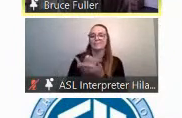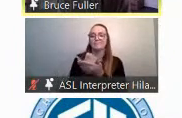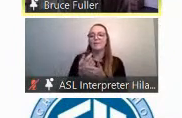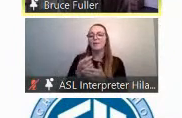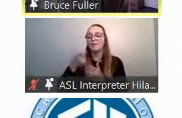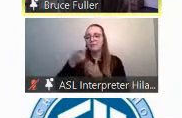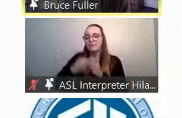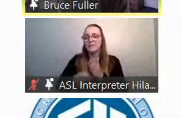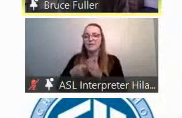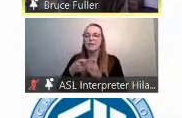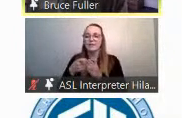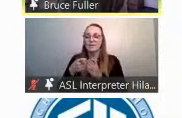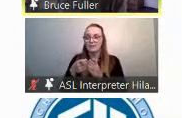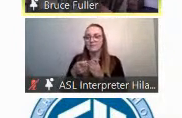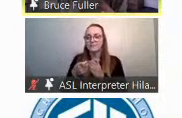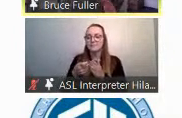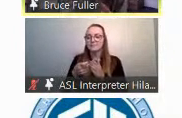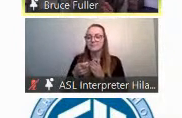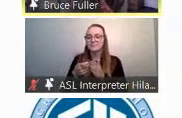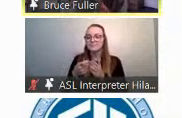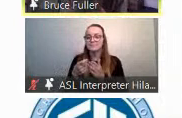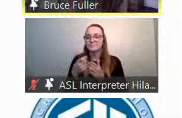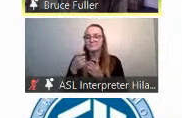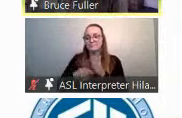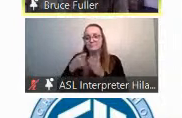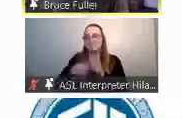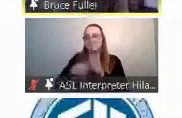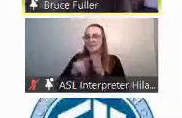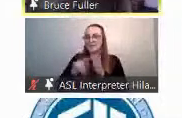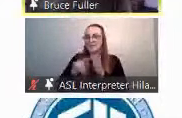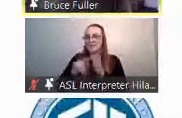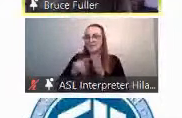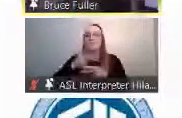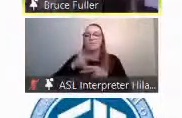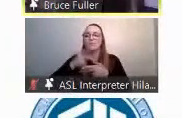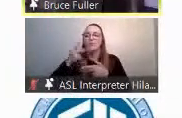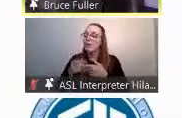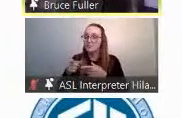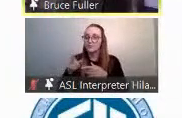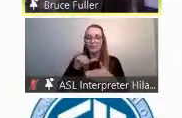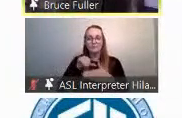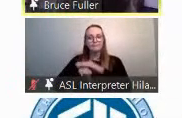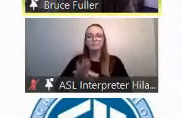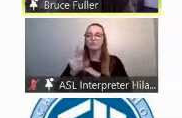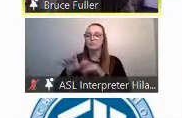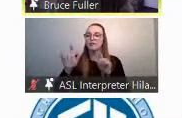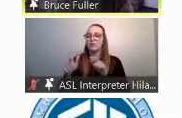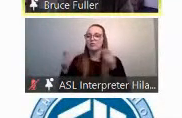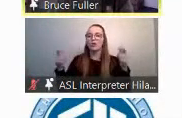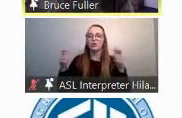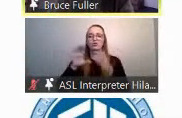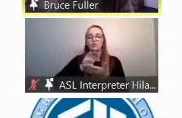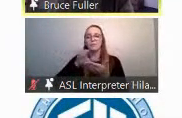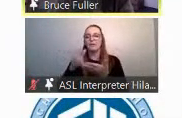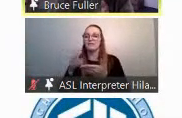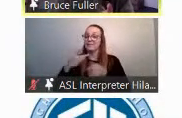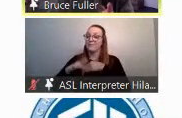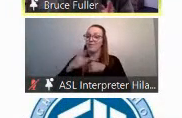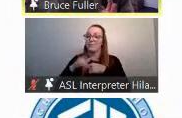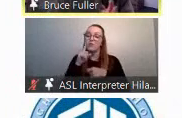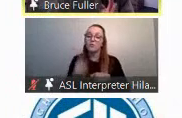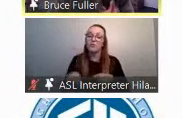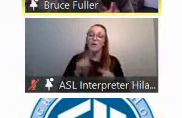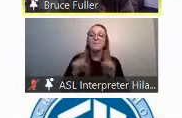into that large capacity that's out there in the private sector. On the other hand, in the Central Valley, where we